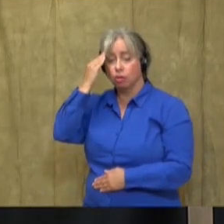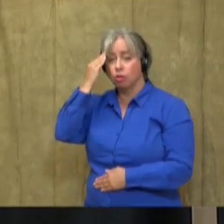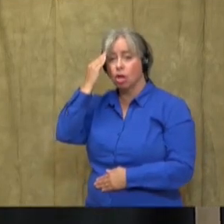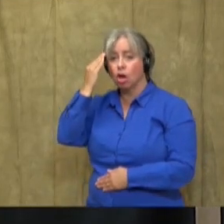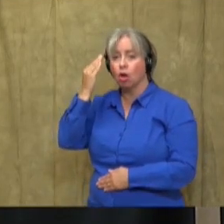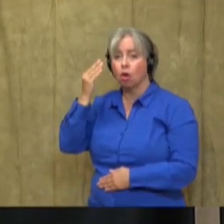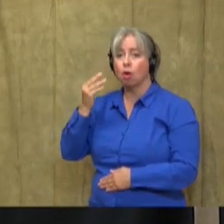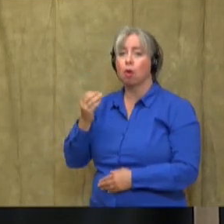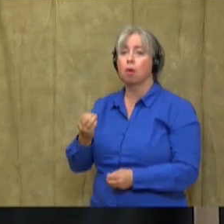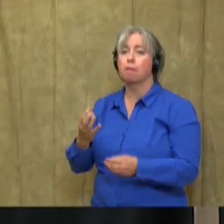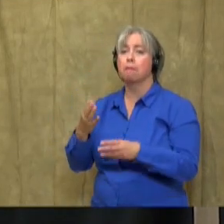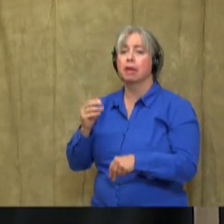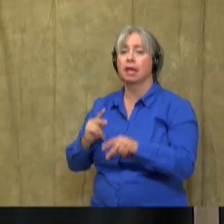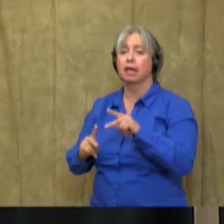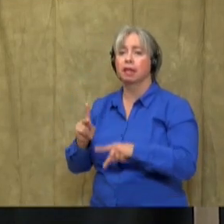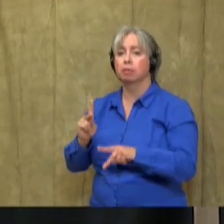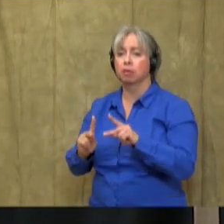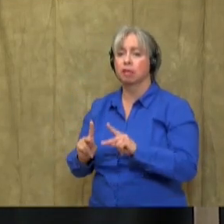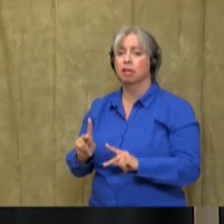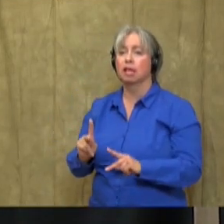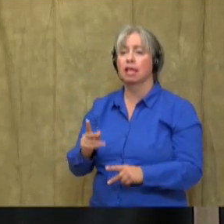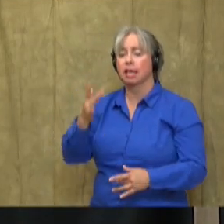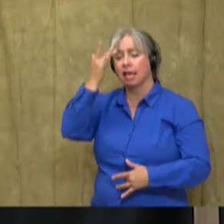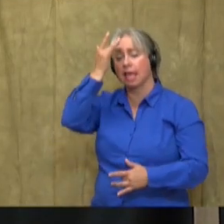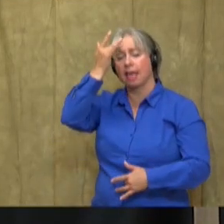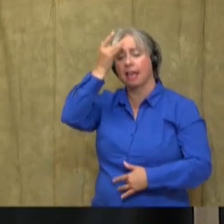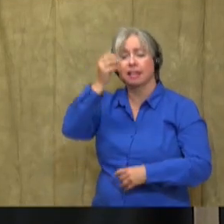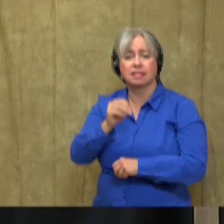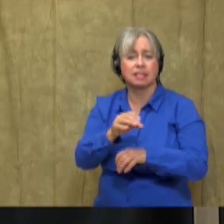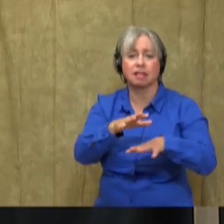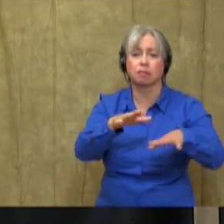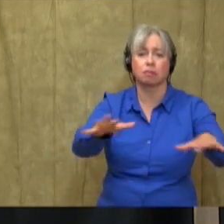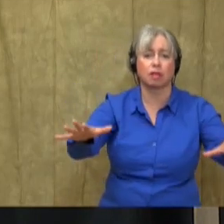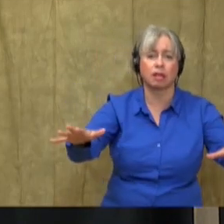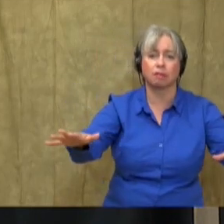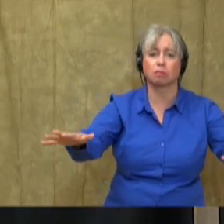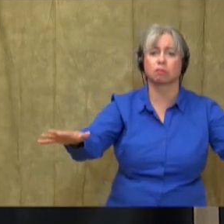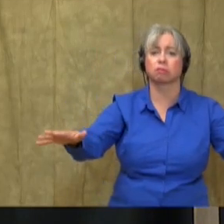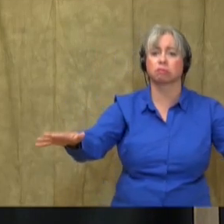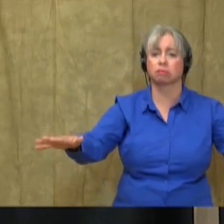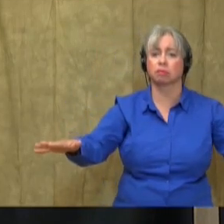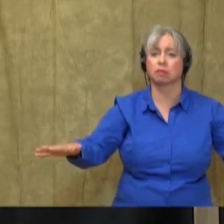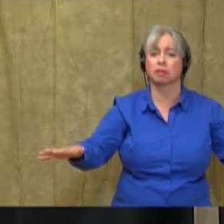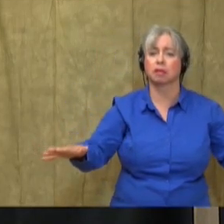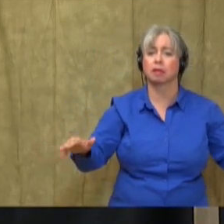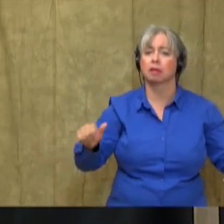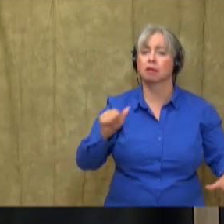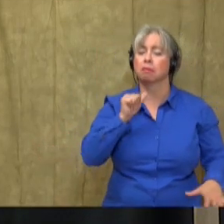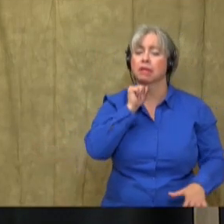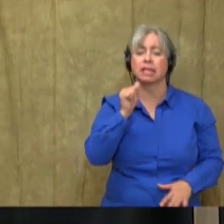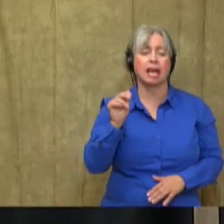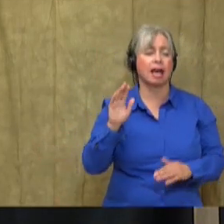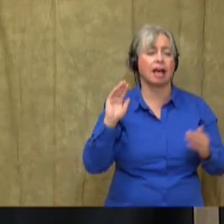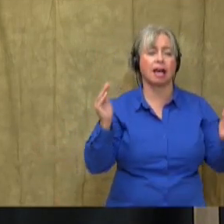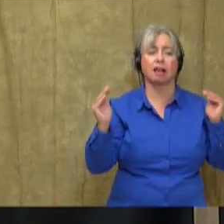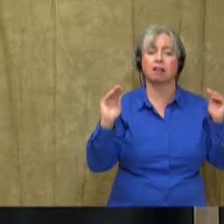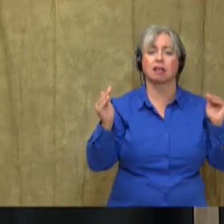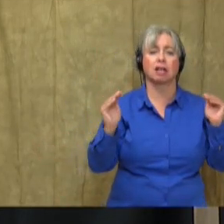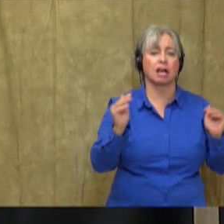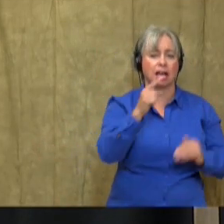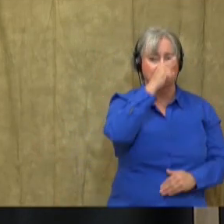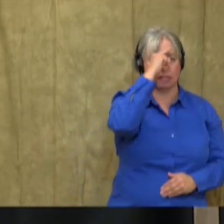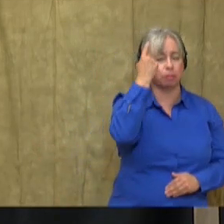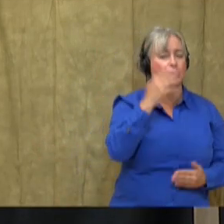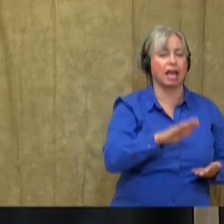many people have referred to as a plague, but it was nothing like the actual Black Death that occurred during this particular